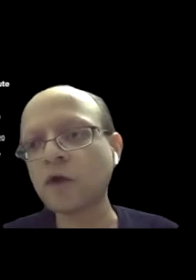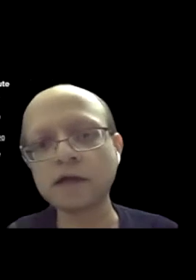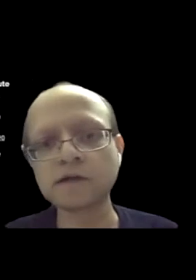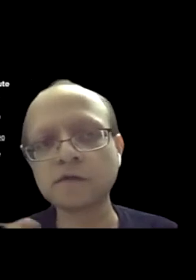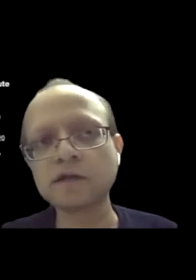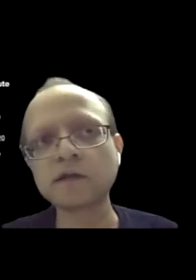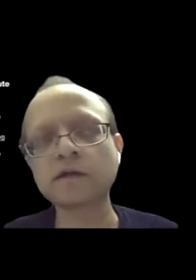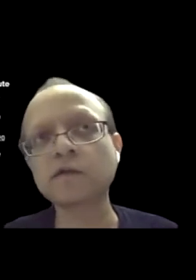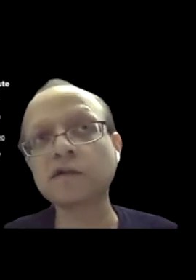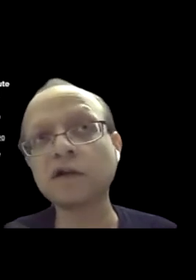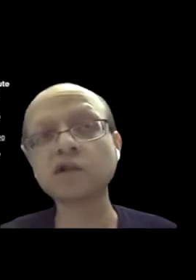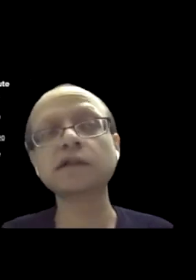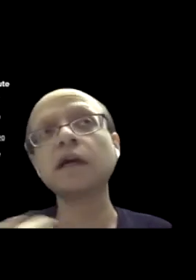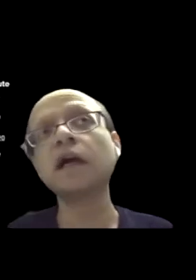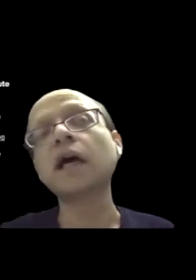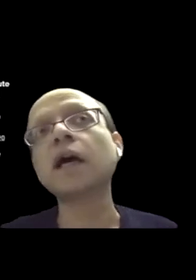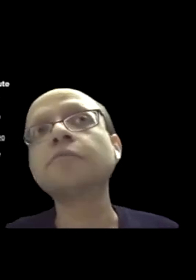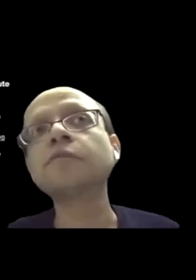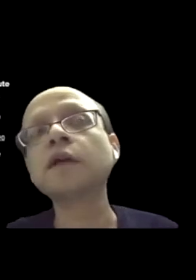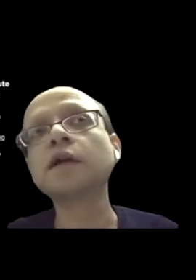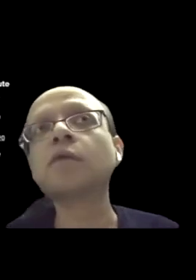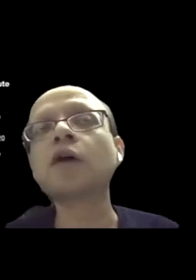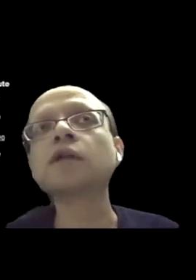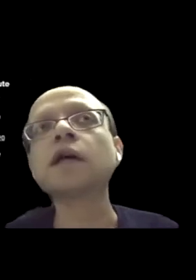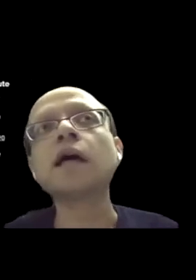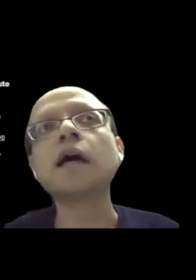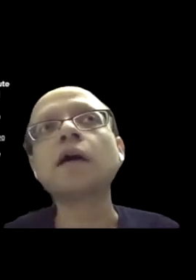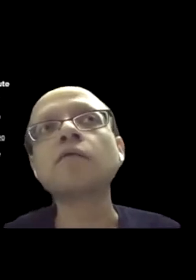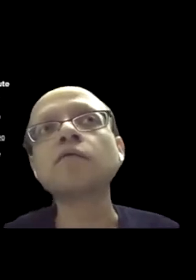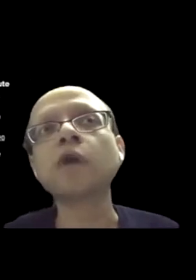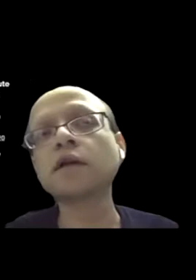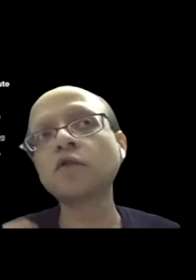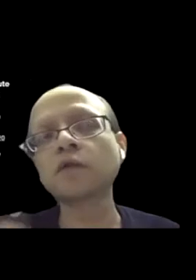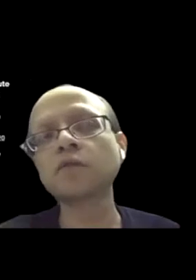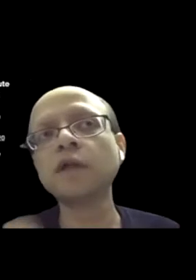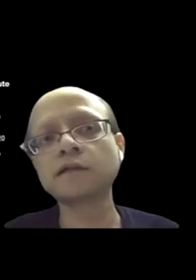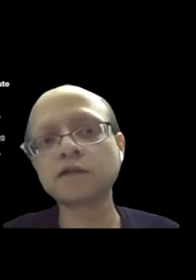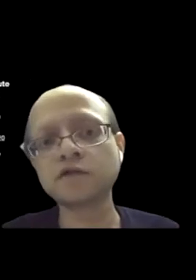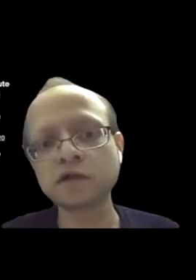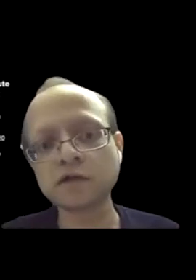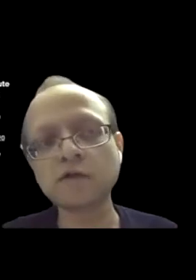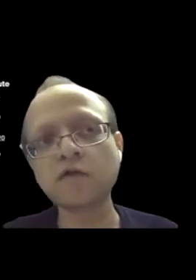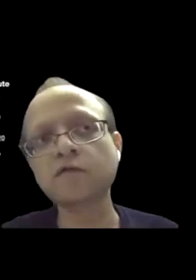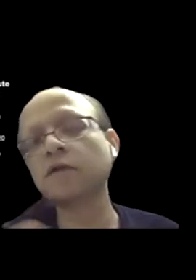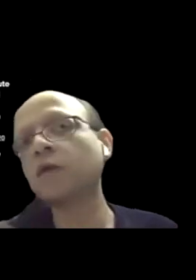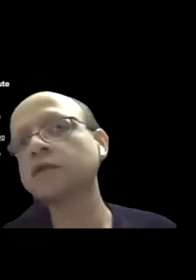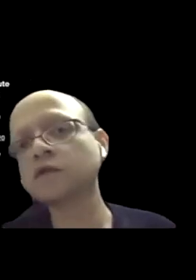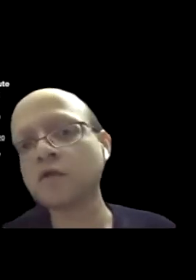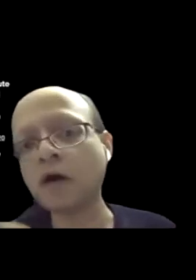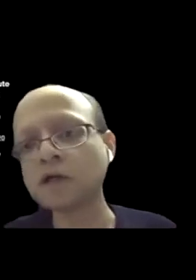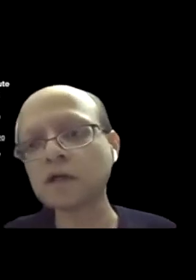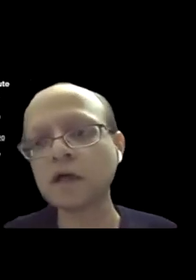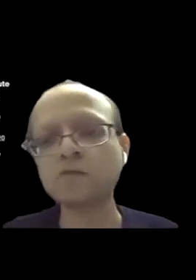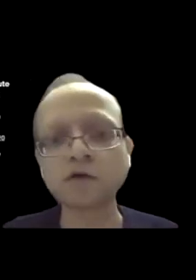to acquiring some of these systems. So it's not just thinking about whether you want to build a solution yourself. Often you might